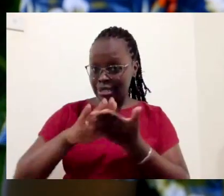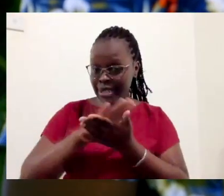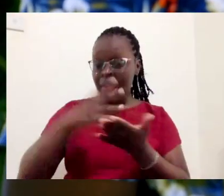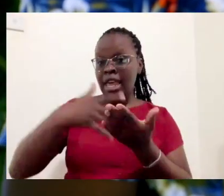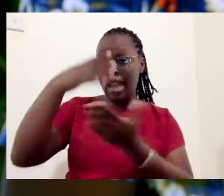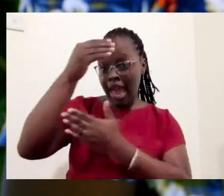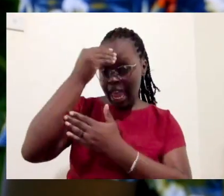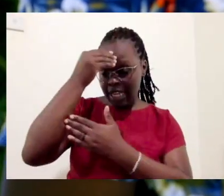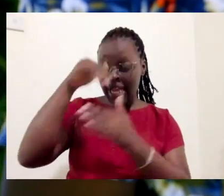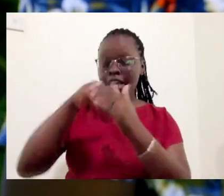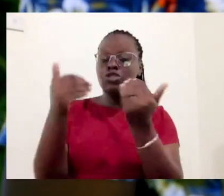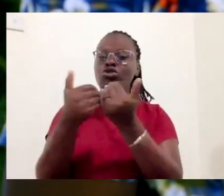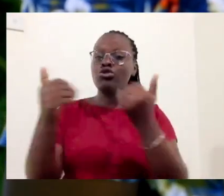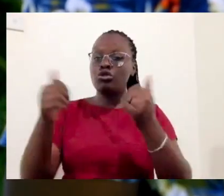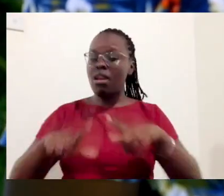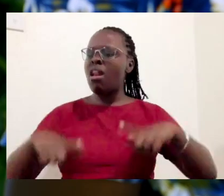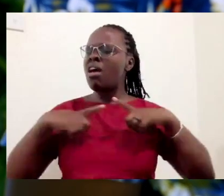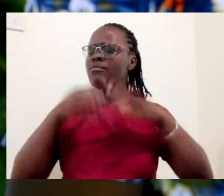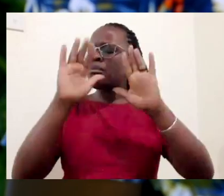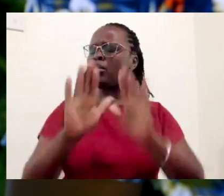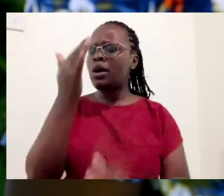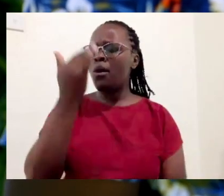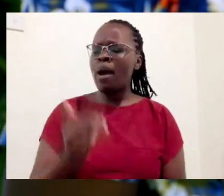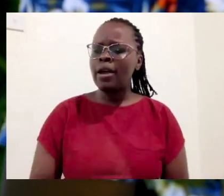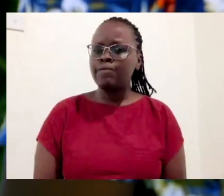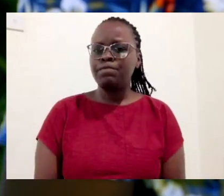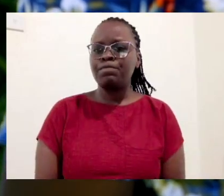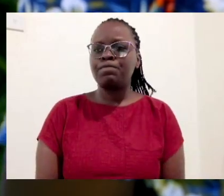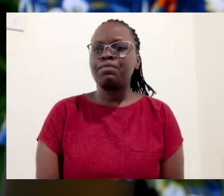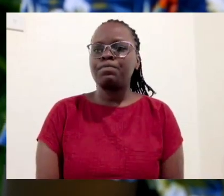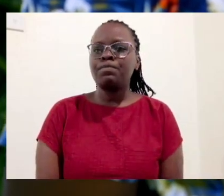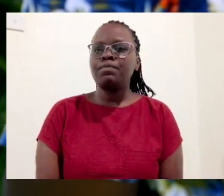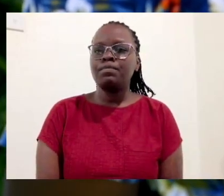Integrating play-based learning into a child's life.